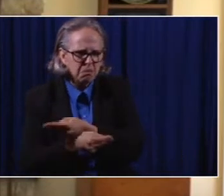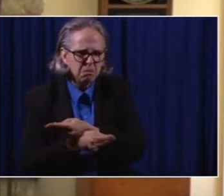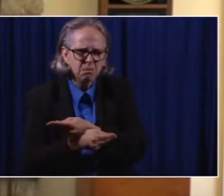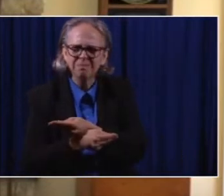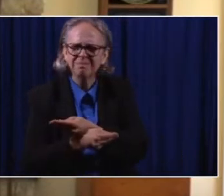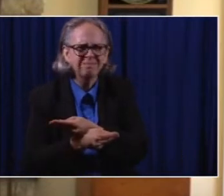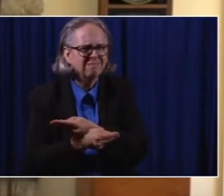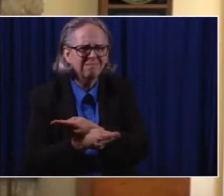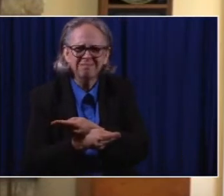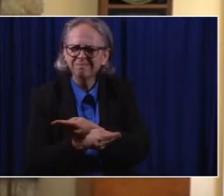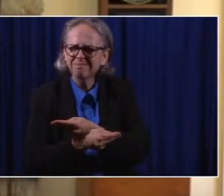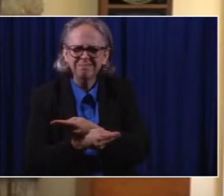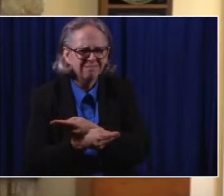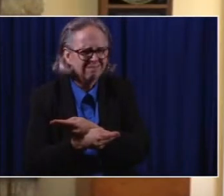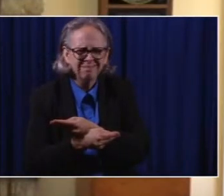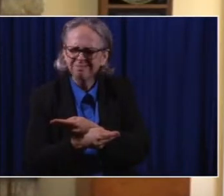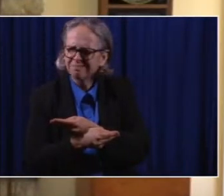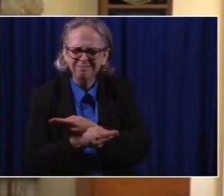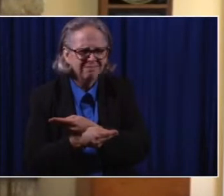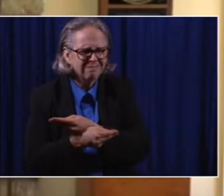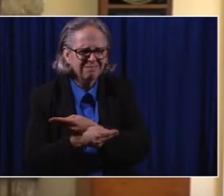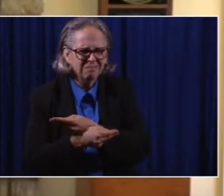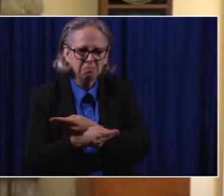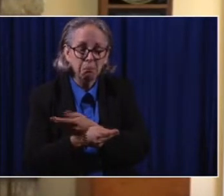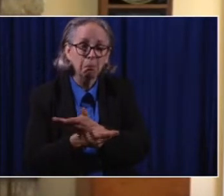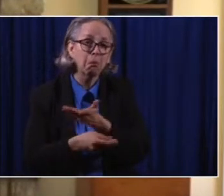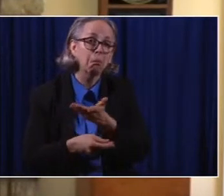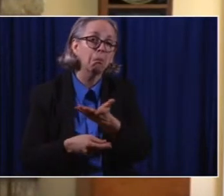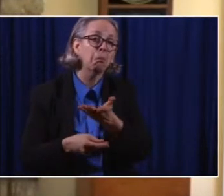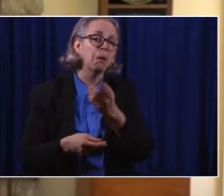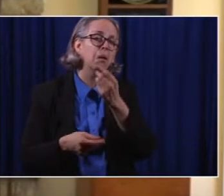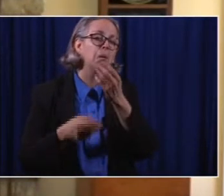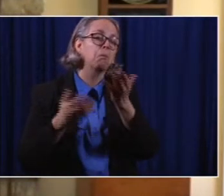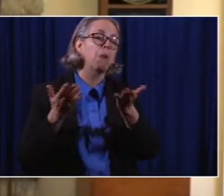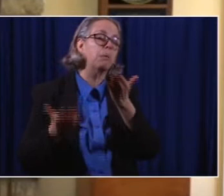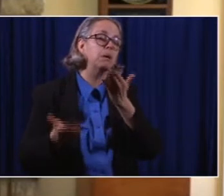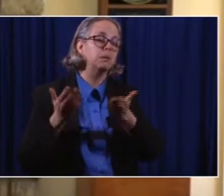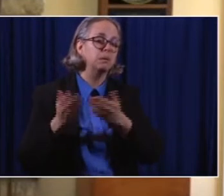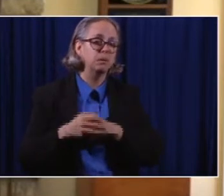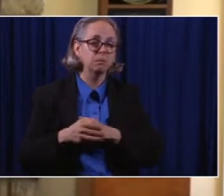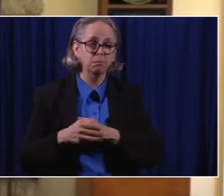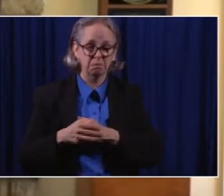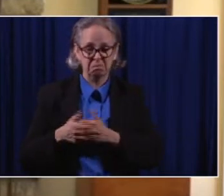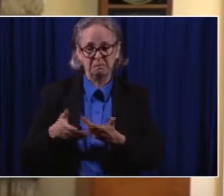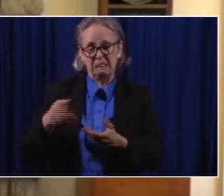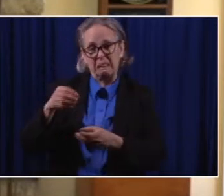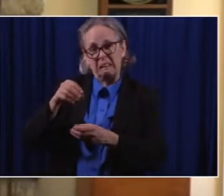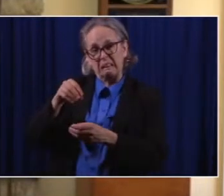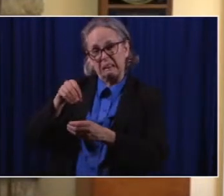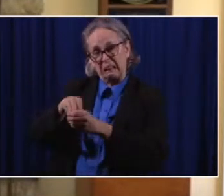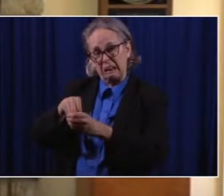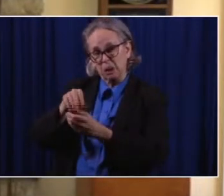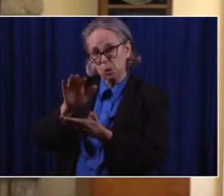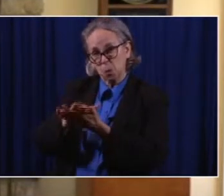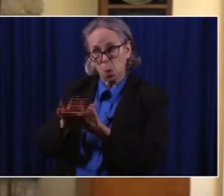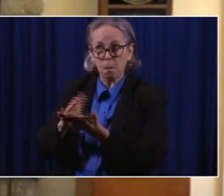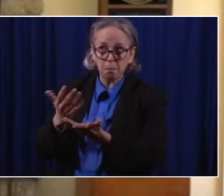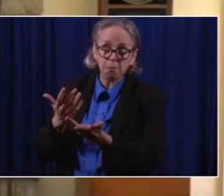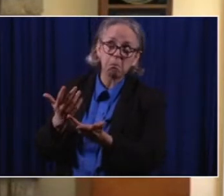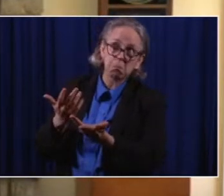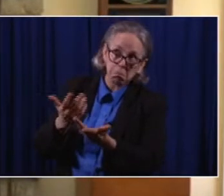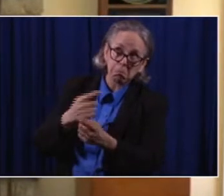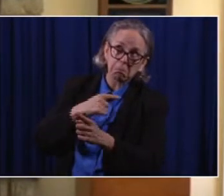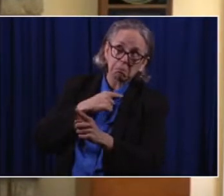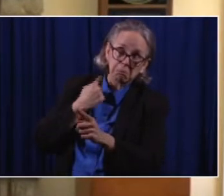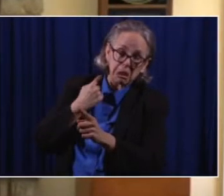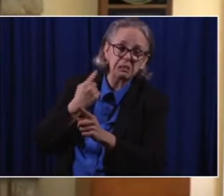Why? Well, they're inside. That would indicate there might be transmission. They're sitting there at least for